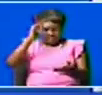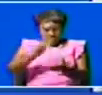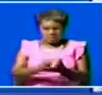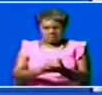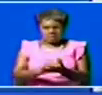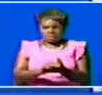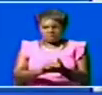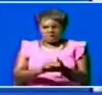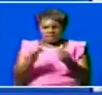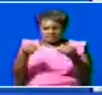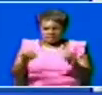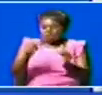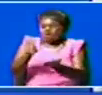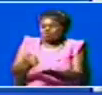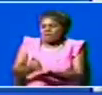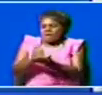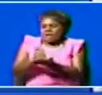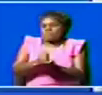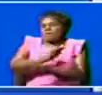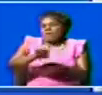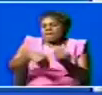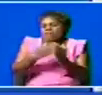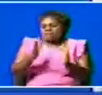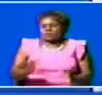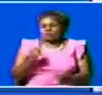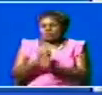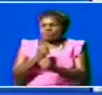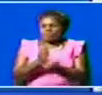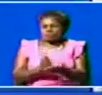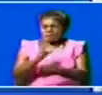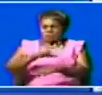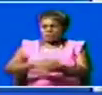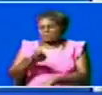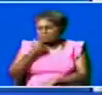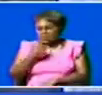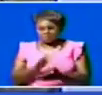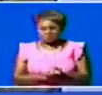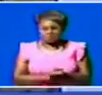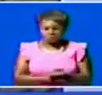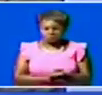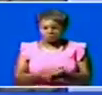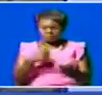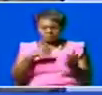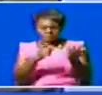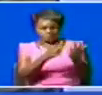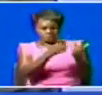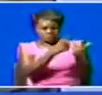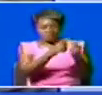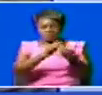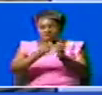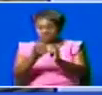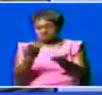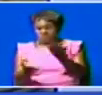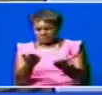in trying to assist each and every patient to make sure that they get treatment. Dr. Allow me to look at the statistics. I believe maybe it has